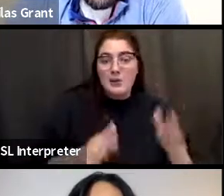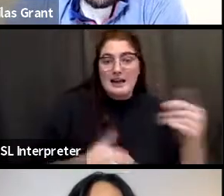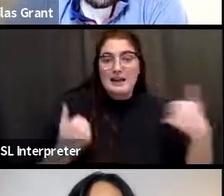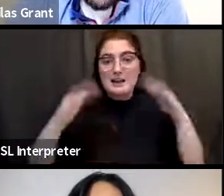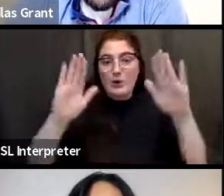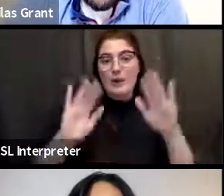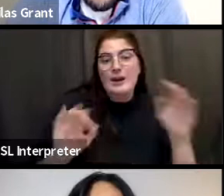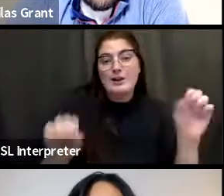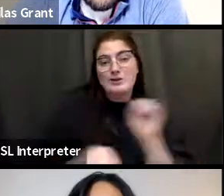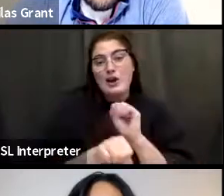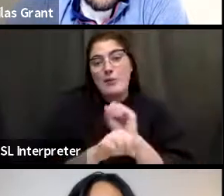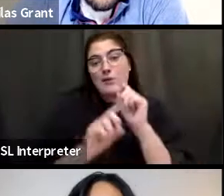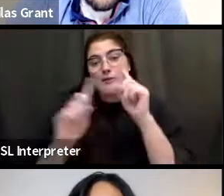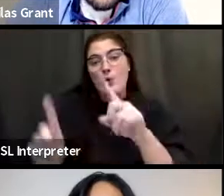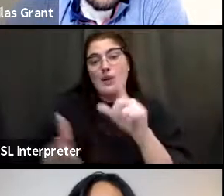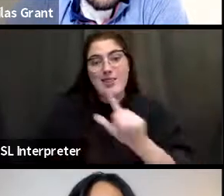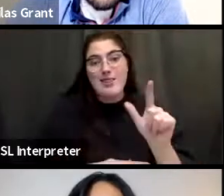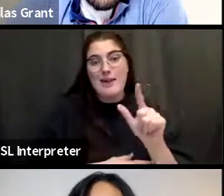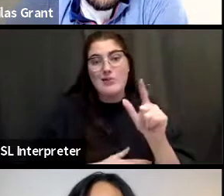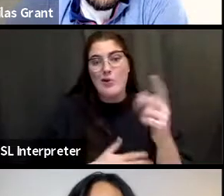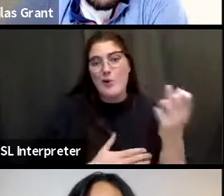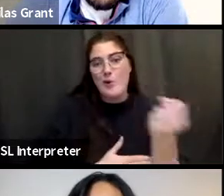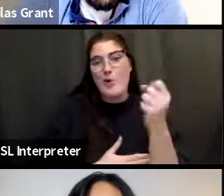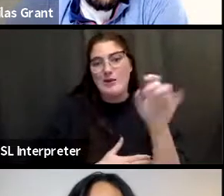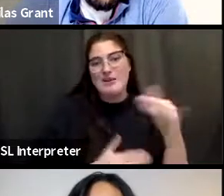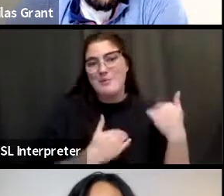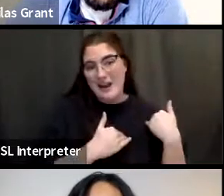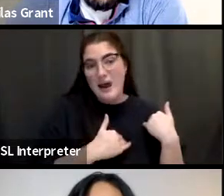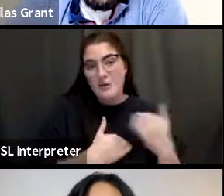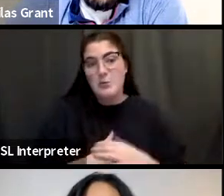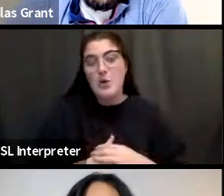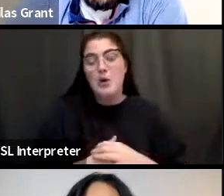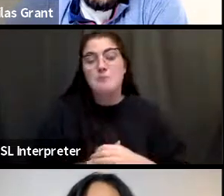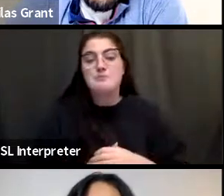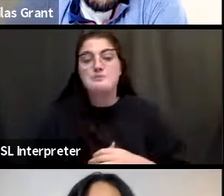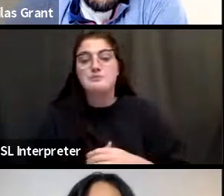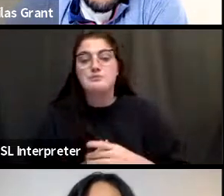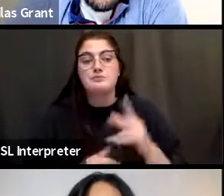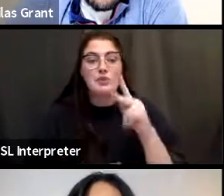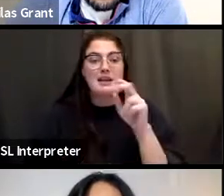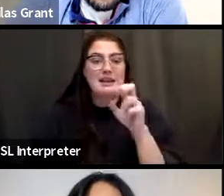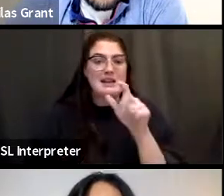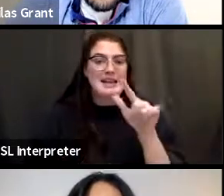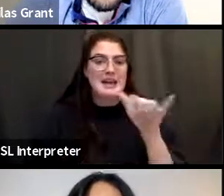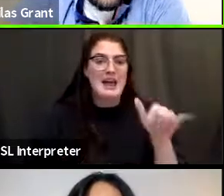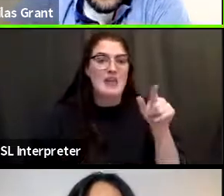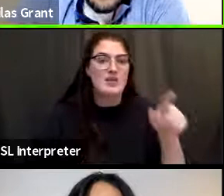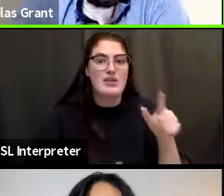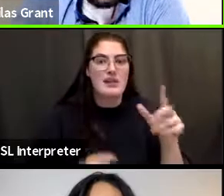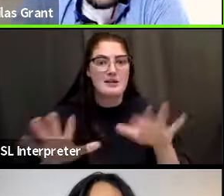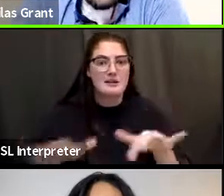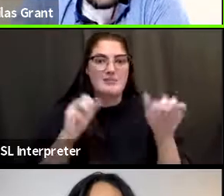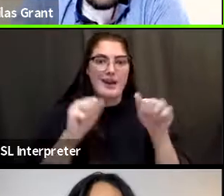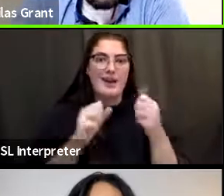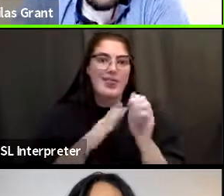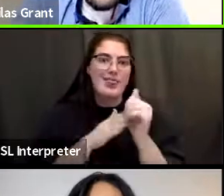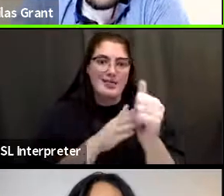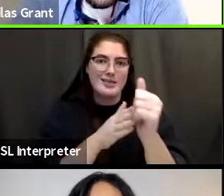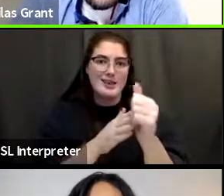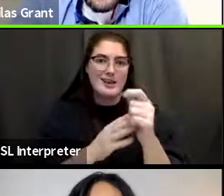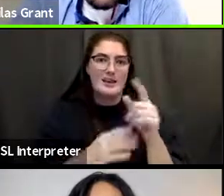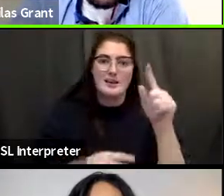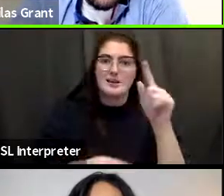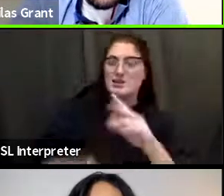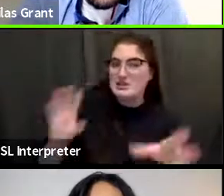of these buildings, landlords, and holding them accountable. But Kelly has taken the lead in that from your office, Silas. Yeah, just to add really quickly, we've been